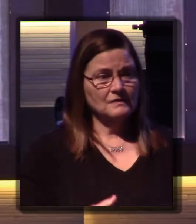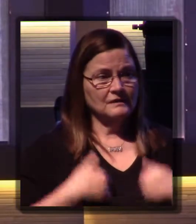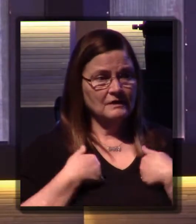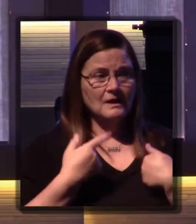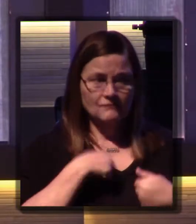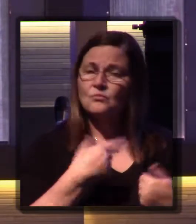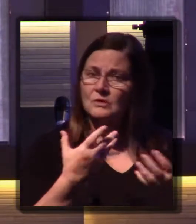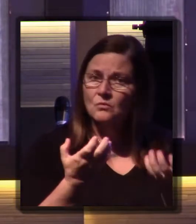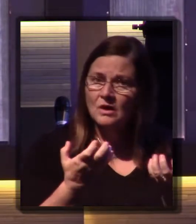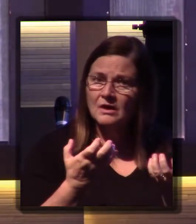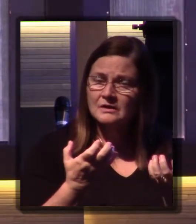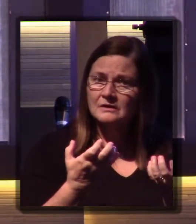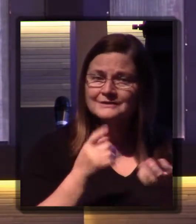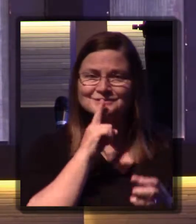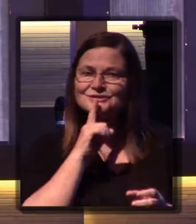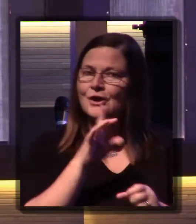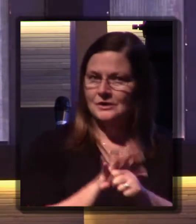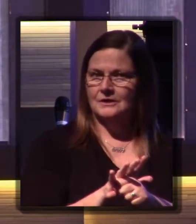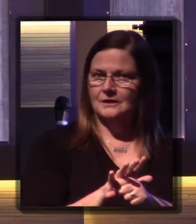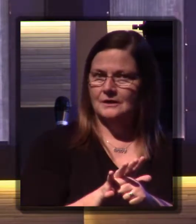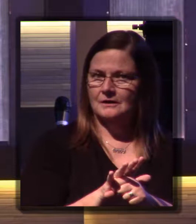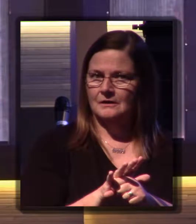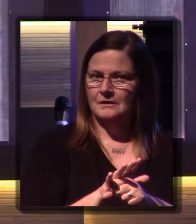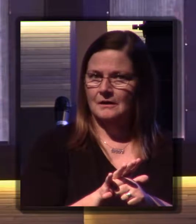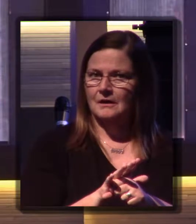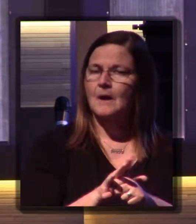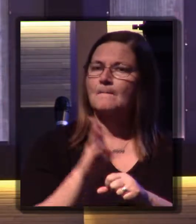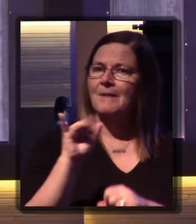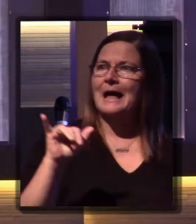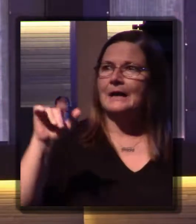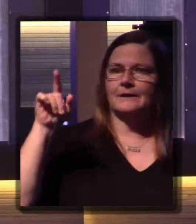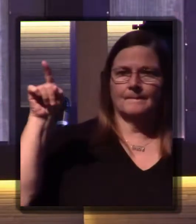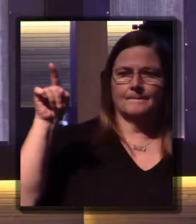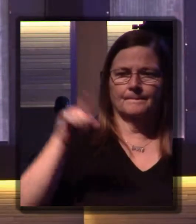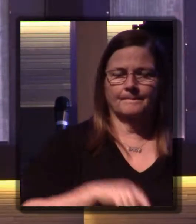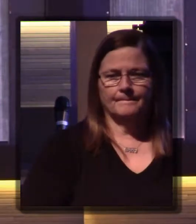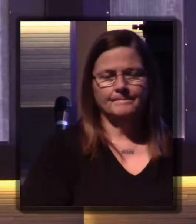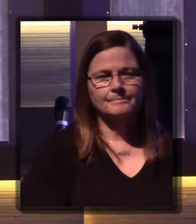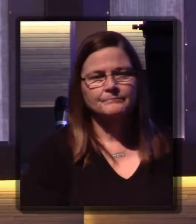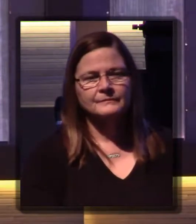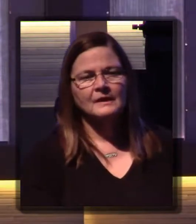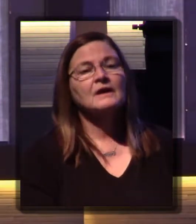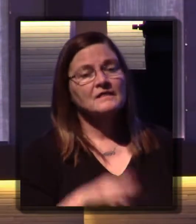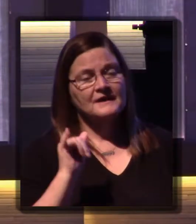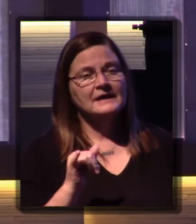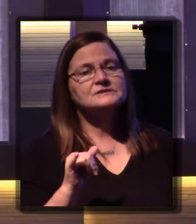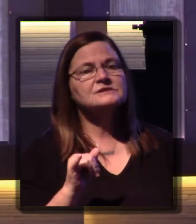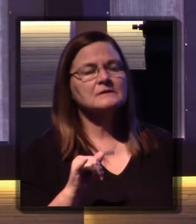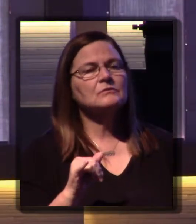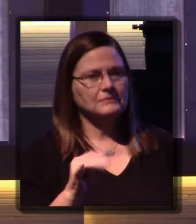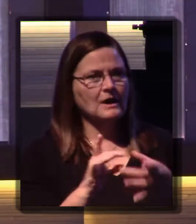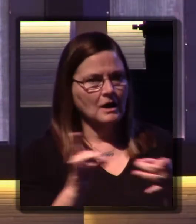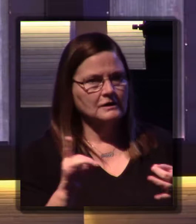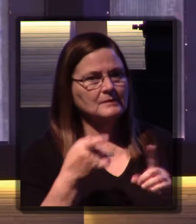And the life we long for is guaranteed by him. And that's basically the argument that